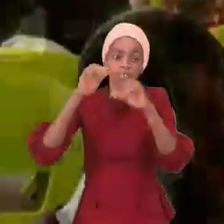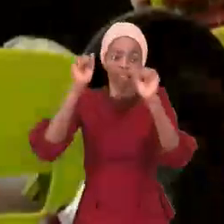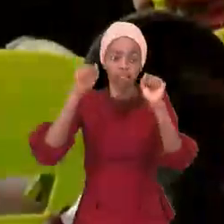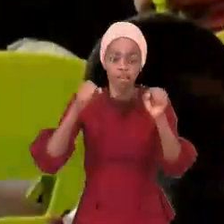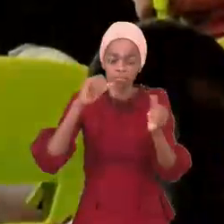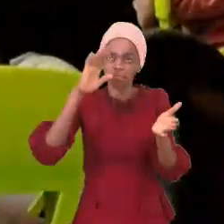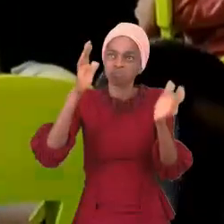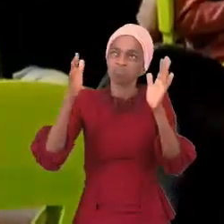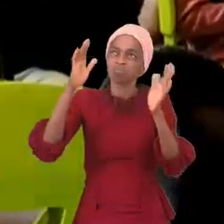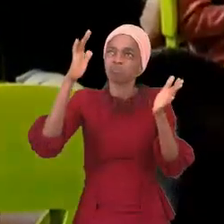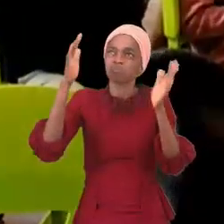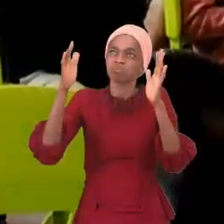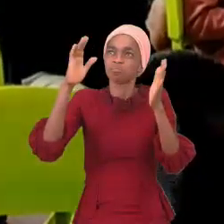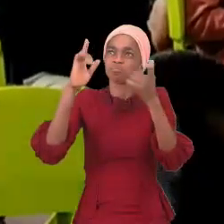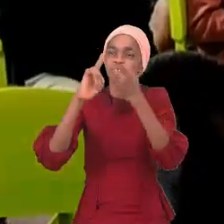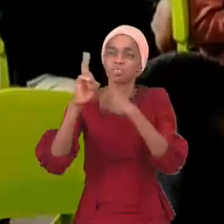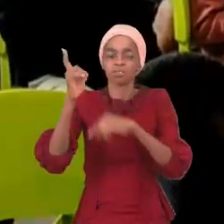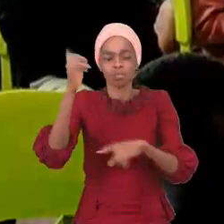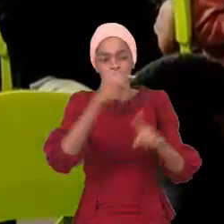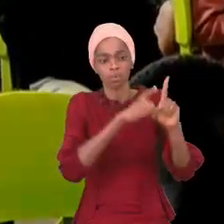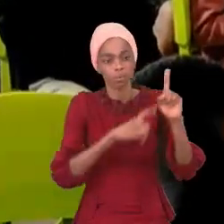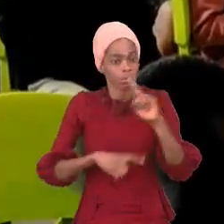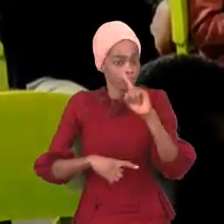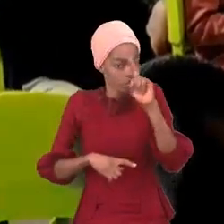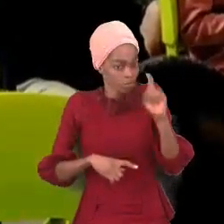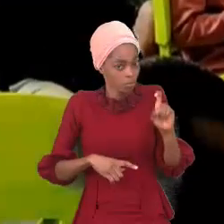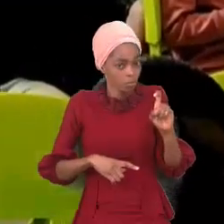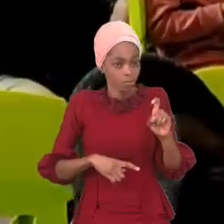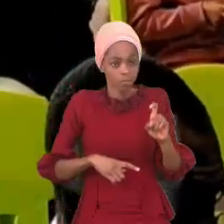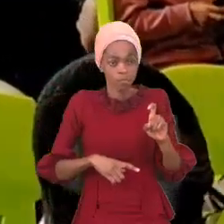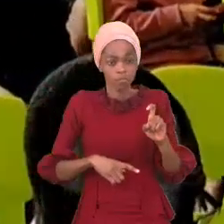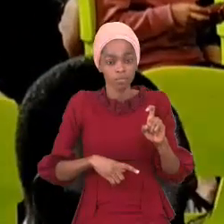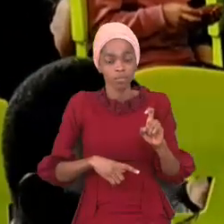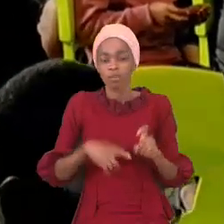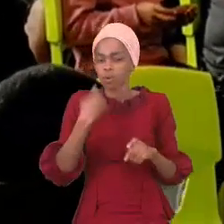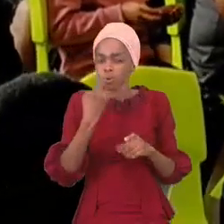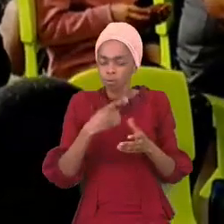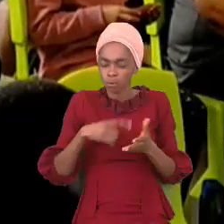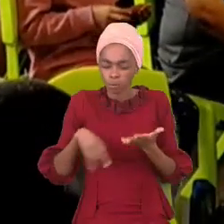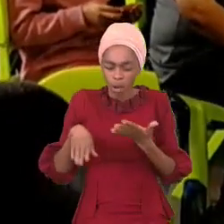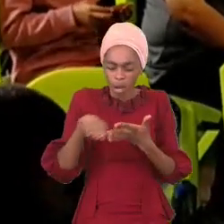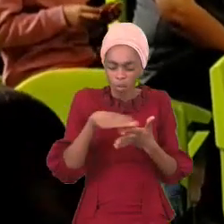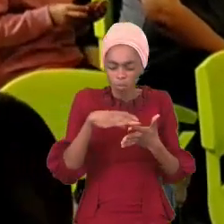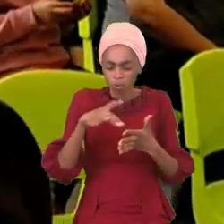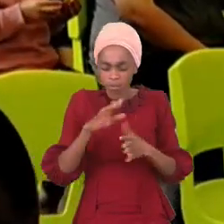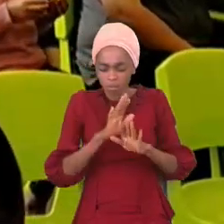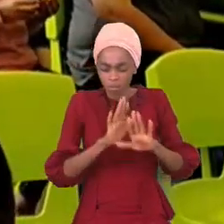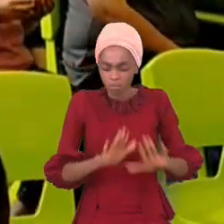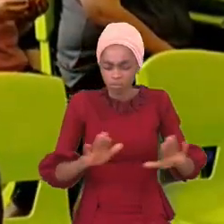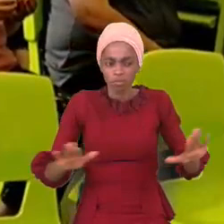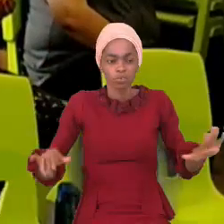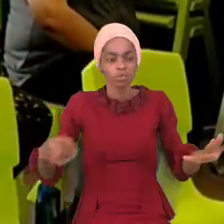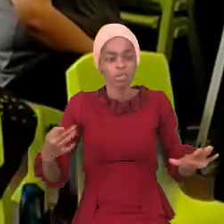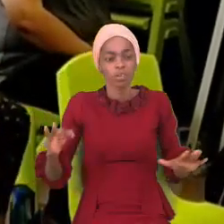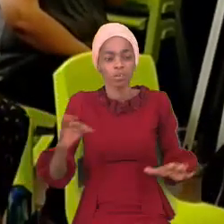be compared unto him? Lord, unto thee, Lord, who among the sons